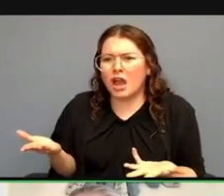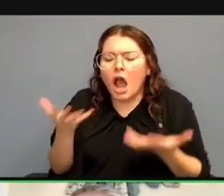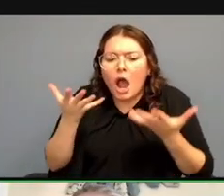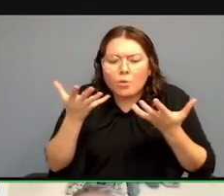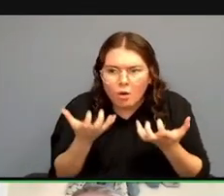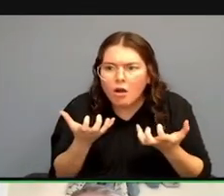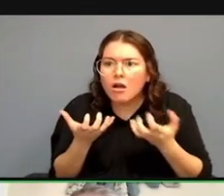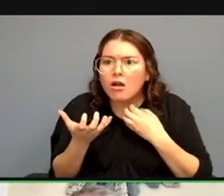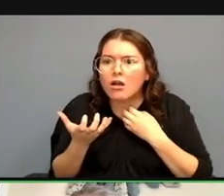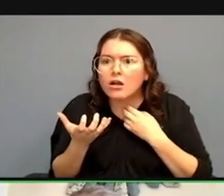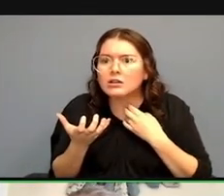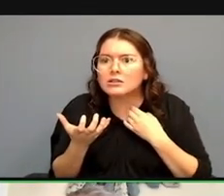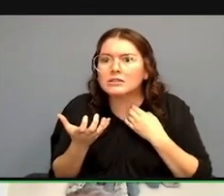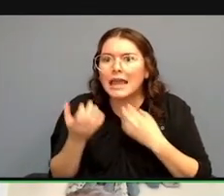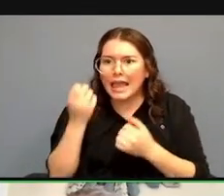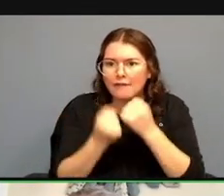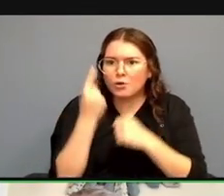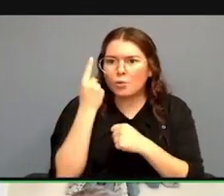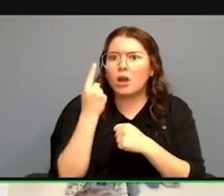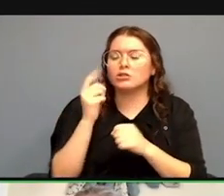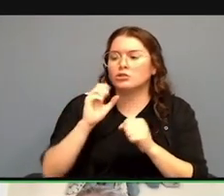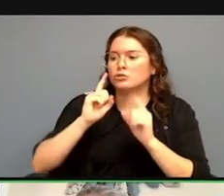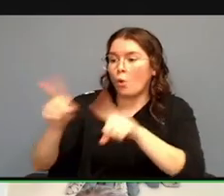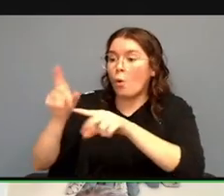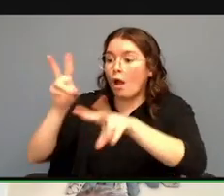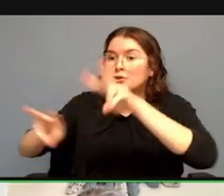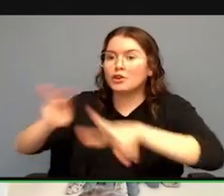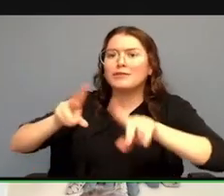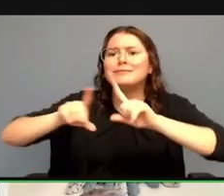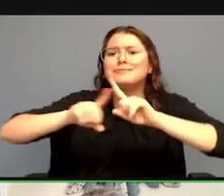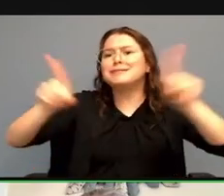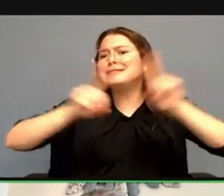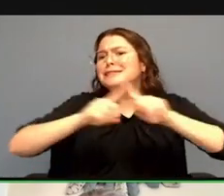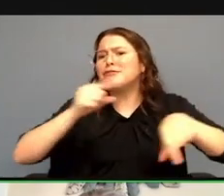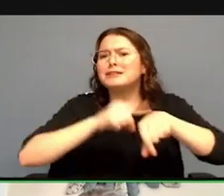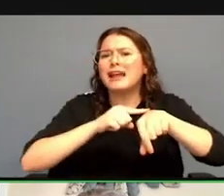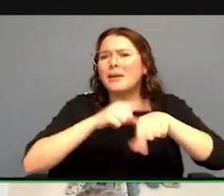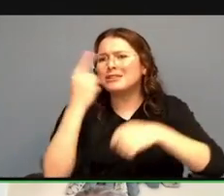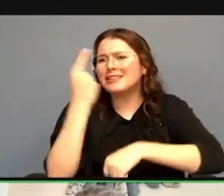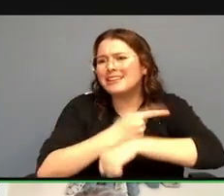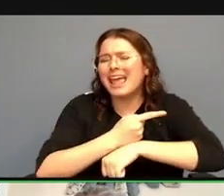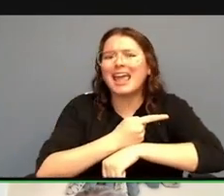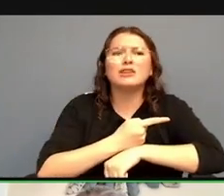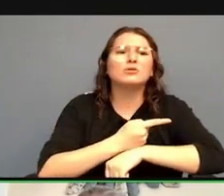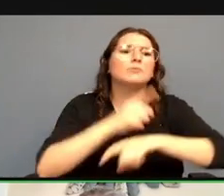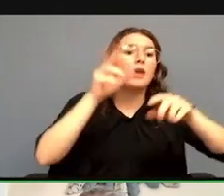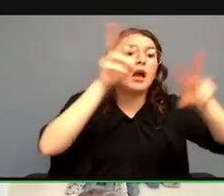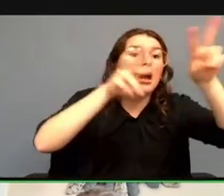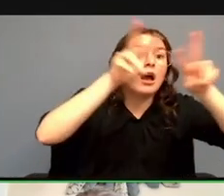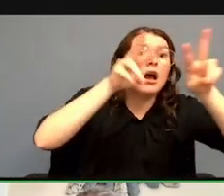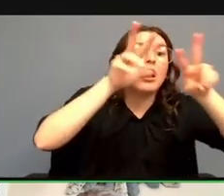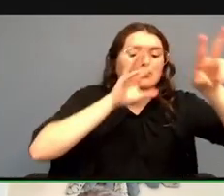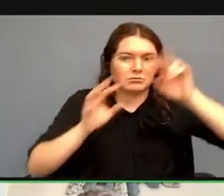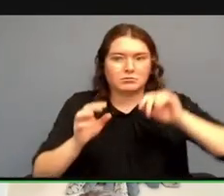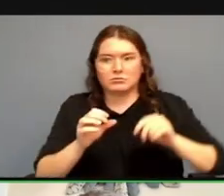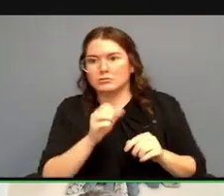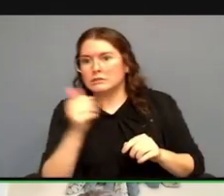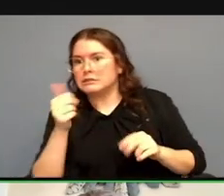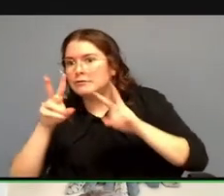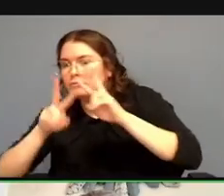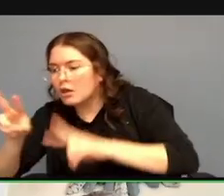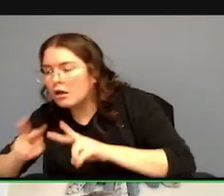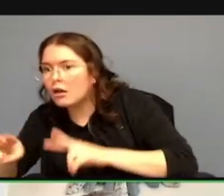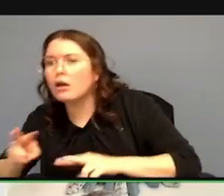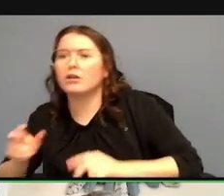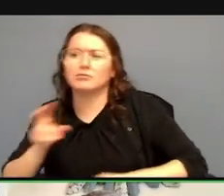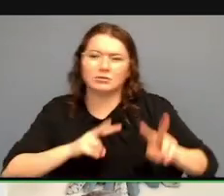go do observations at different times of the day, so we get a whole picture of Johnny's day and not